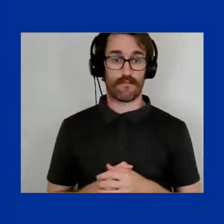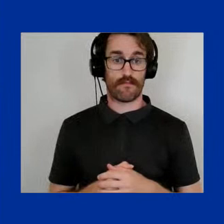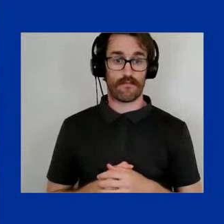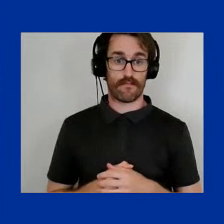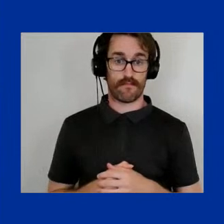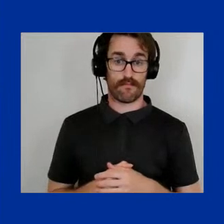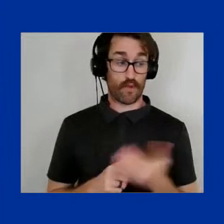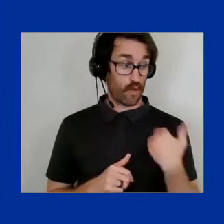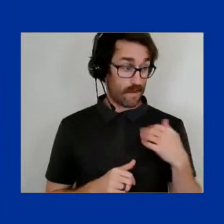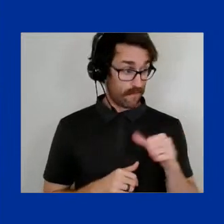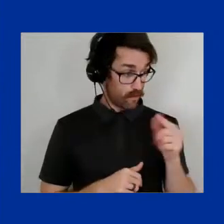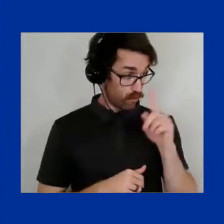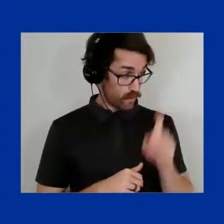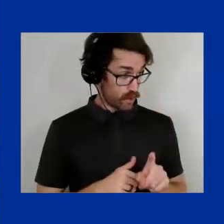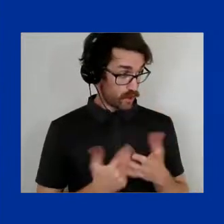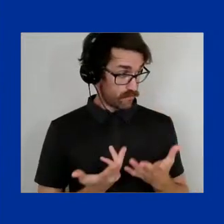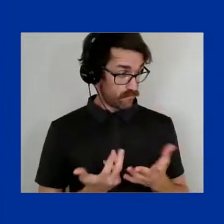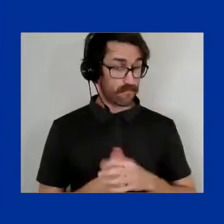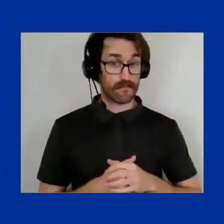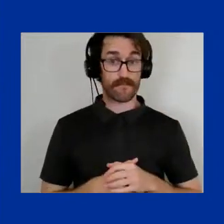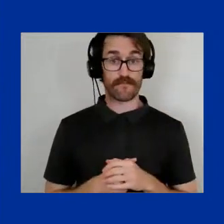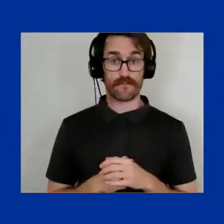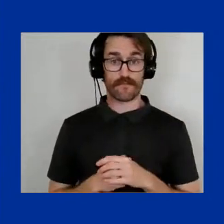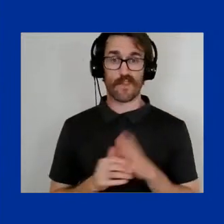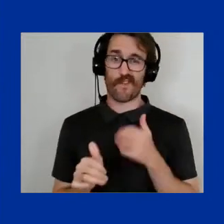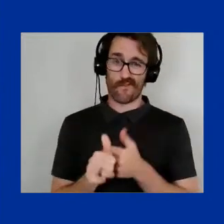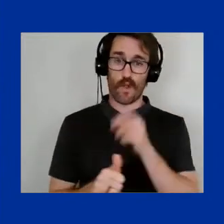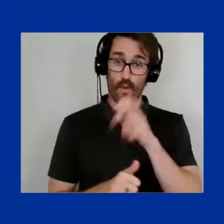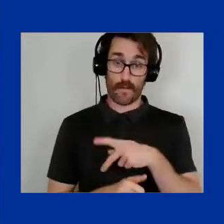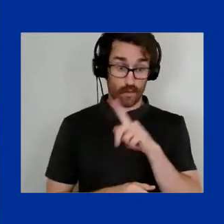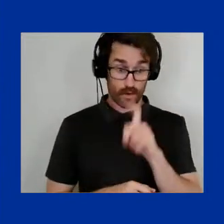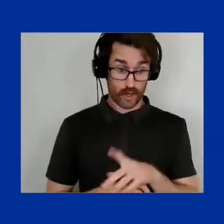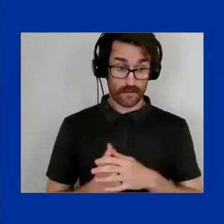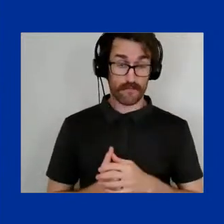Do you have another question, a follow-up?